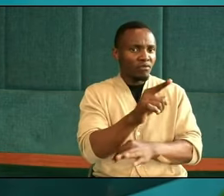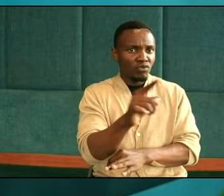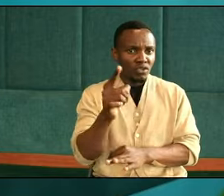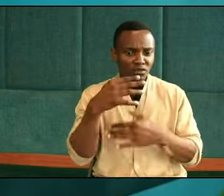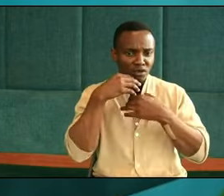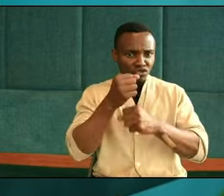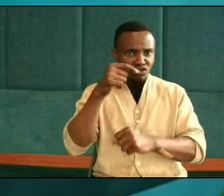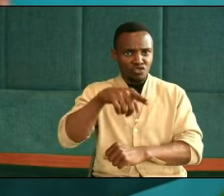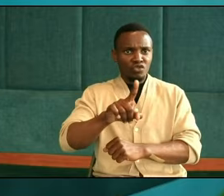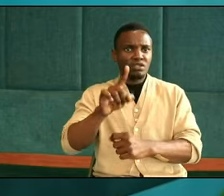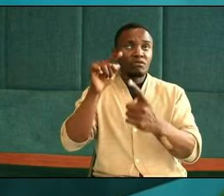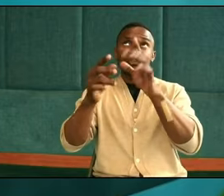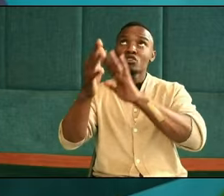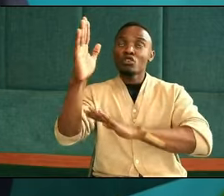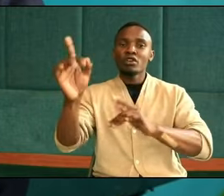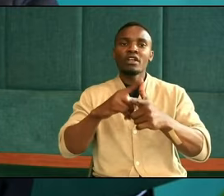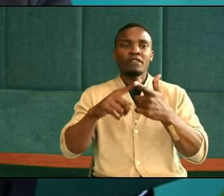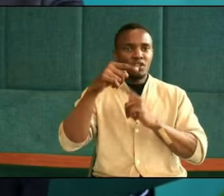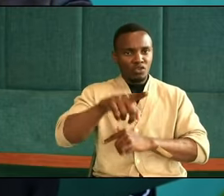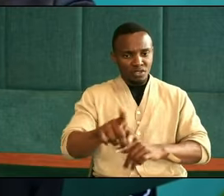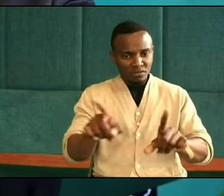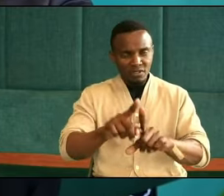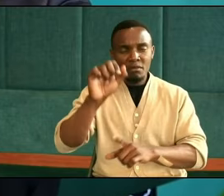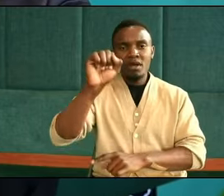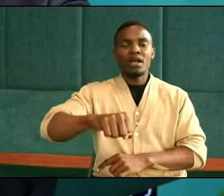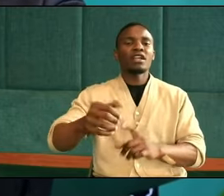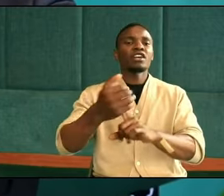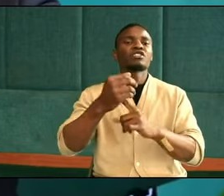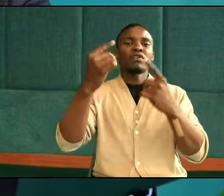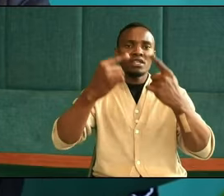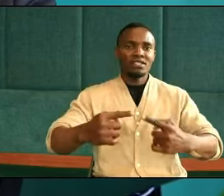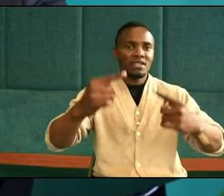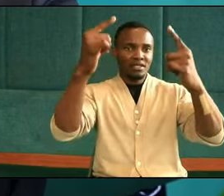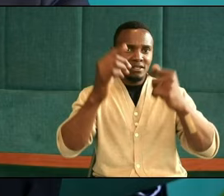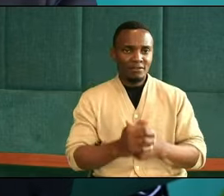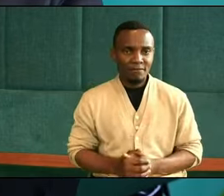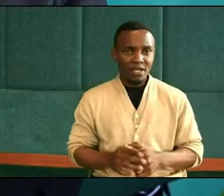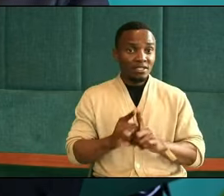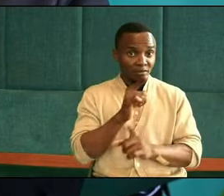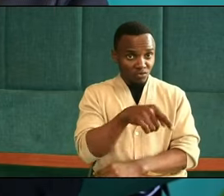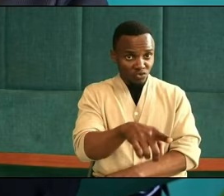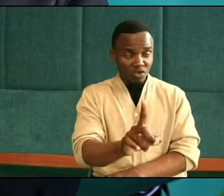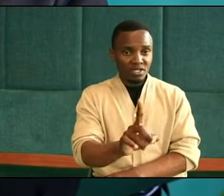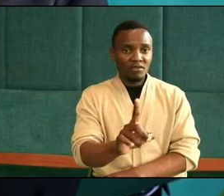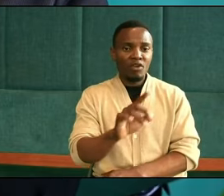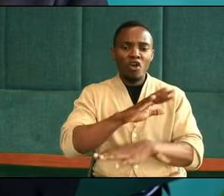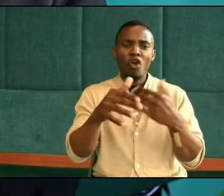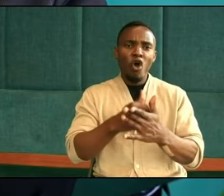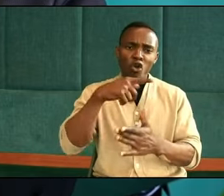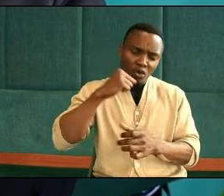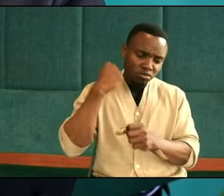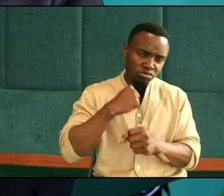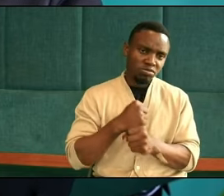to God, you too will meet with success along the way. You too, your efforts will be met